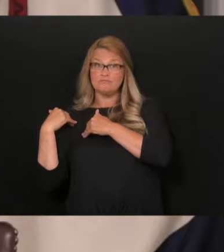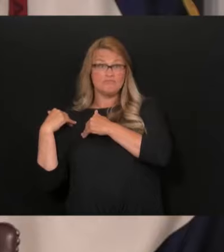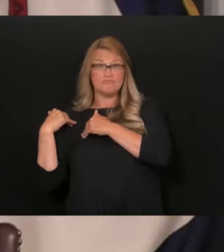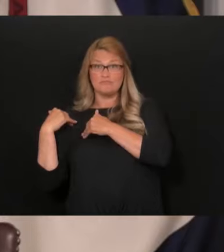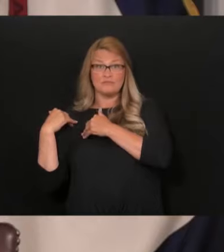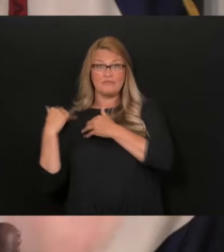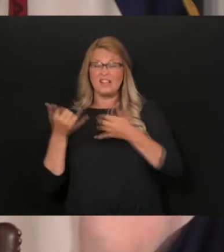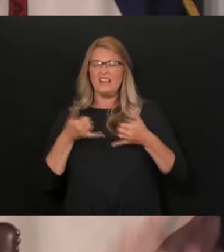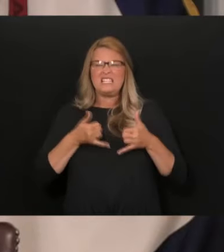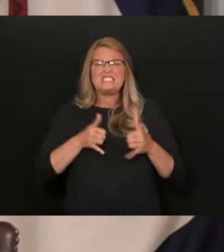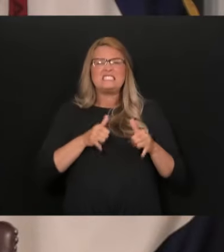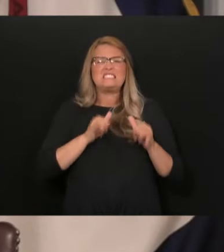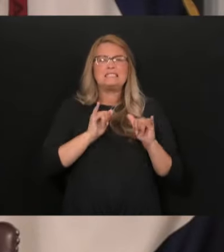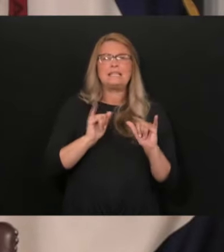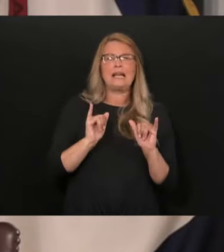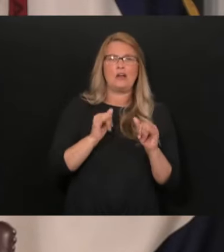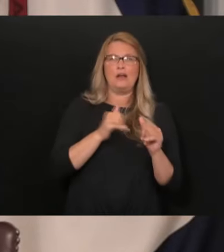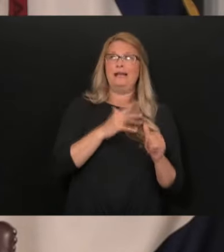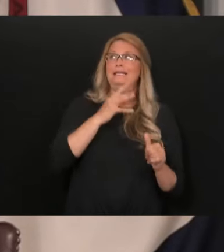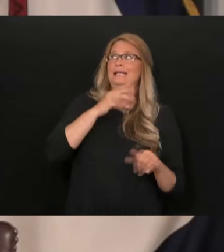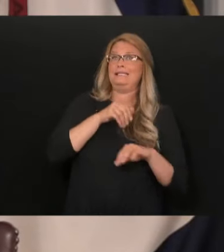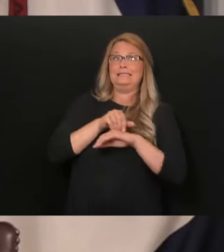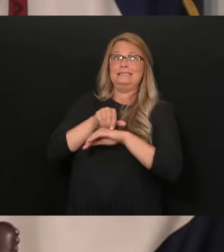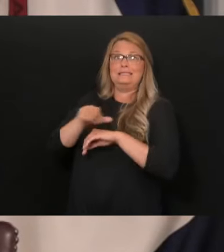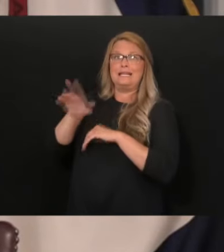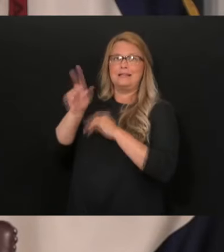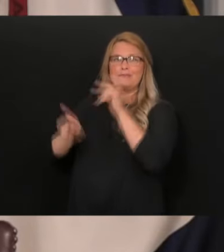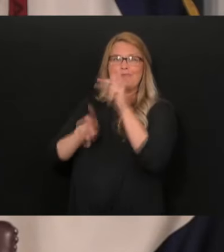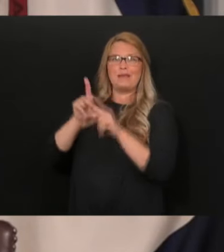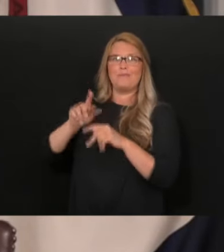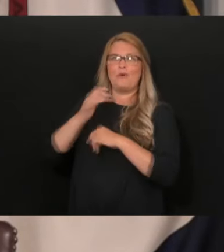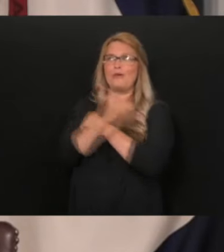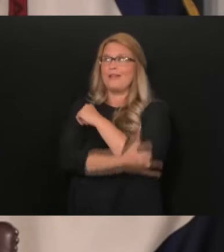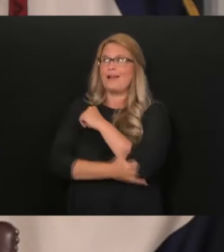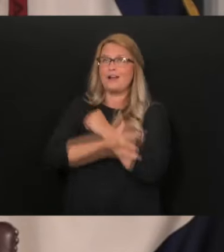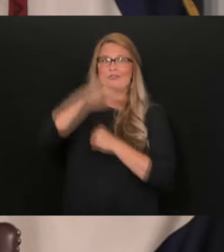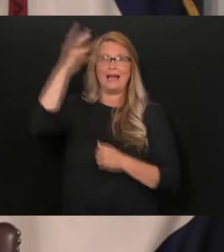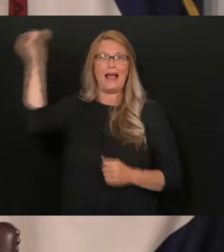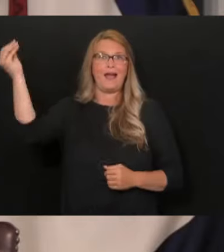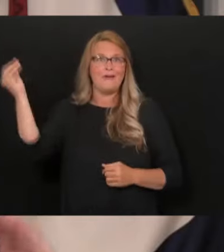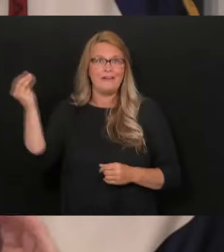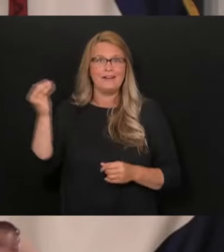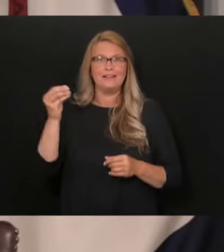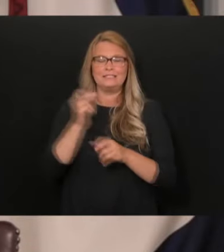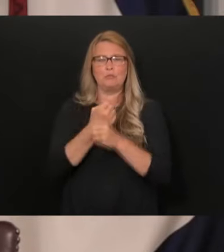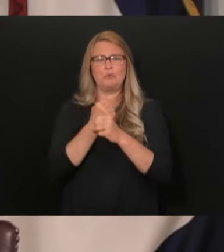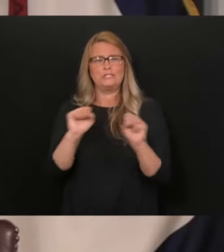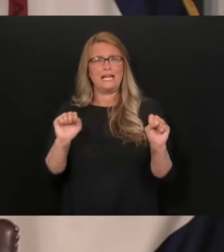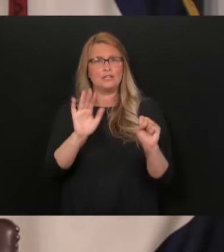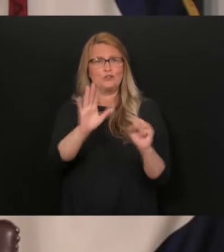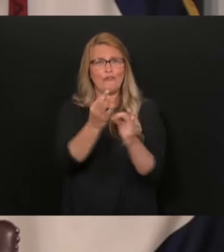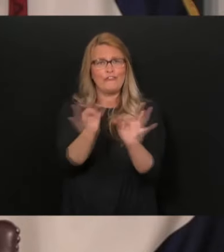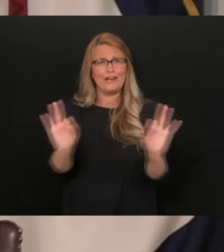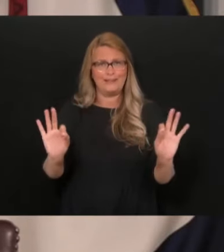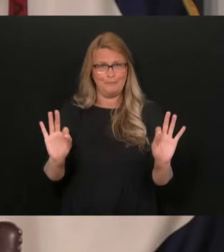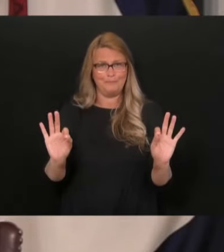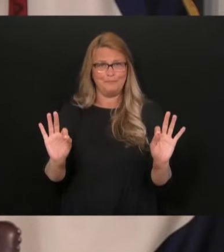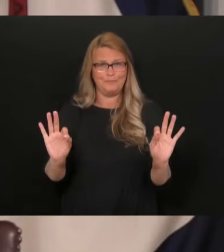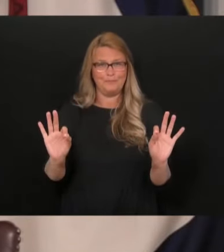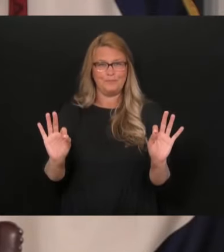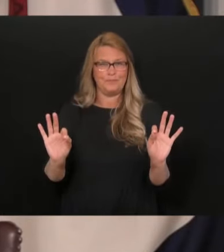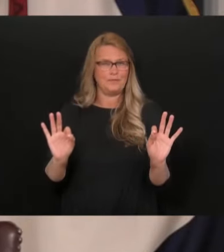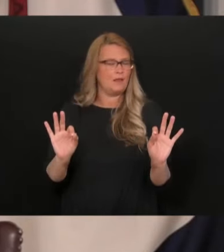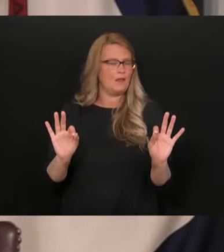sending people all across the globe, and they're protecting our freedoms in this country. And it just goes